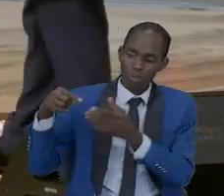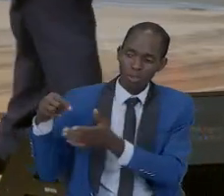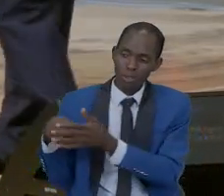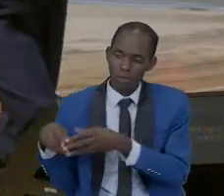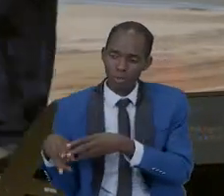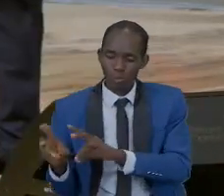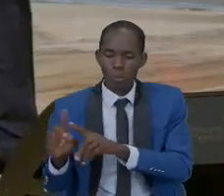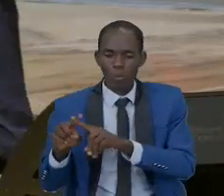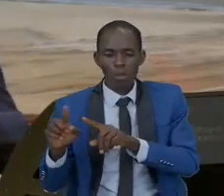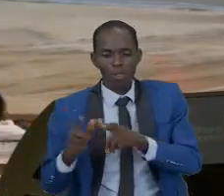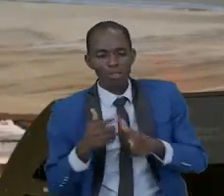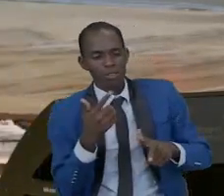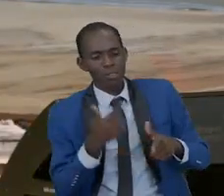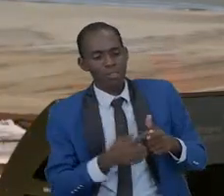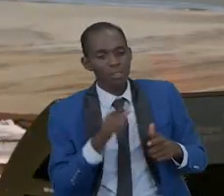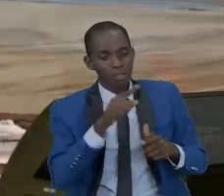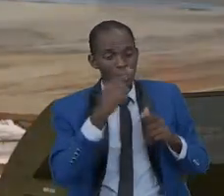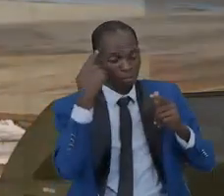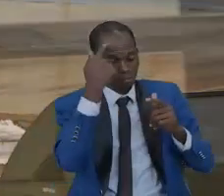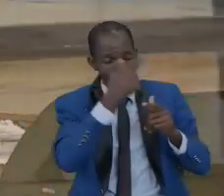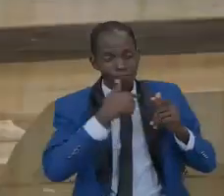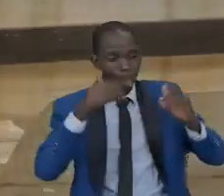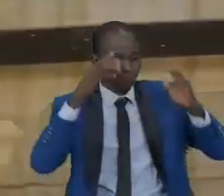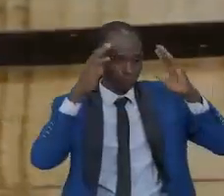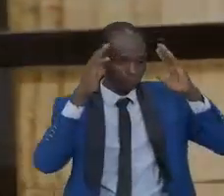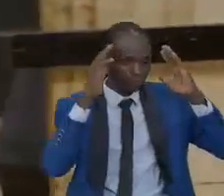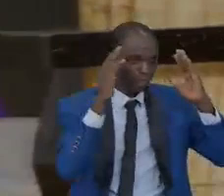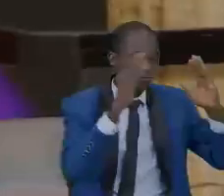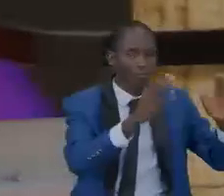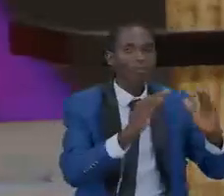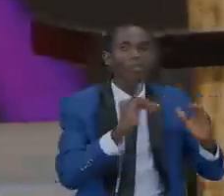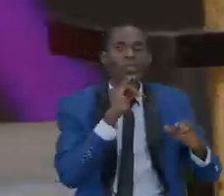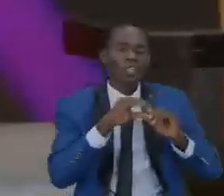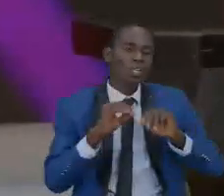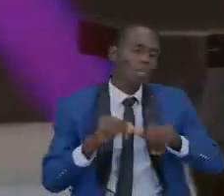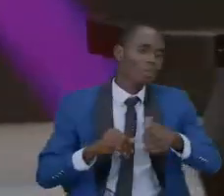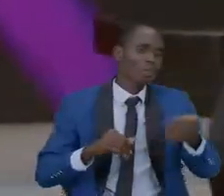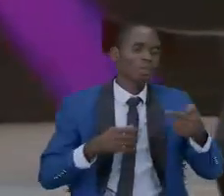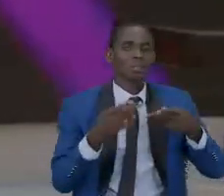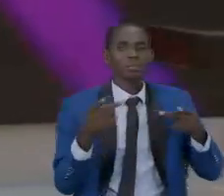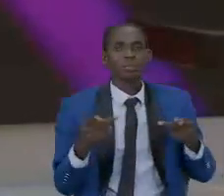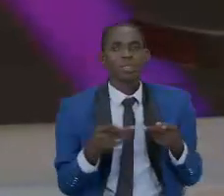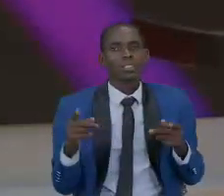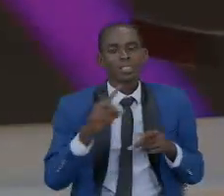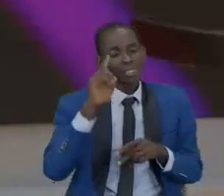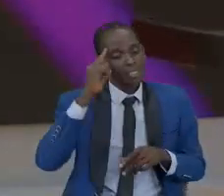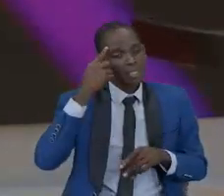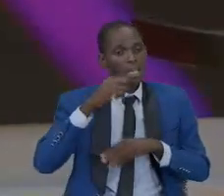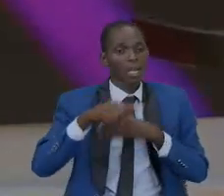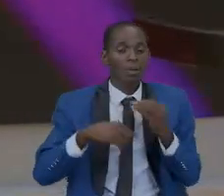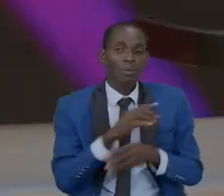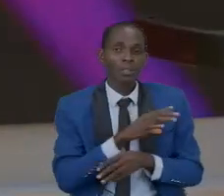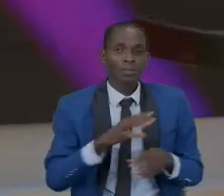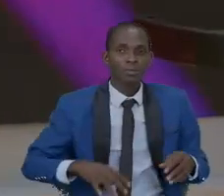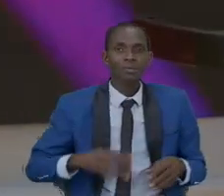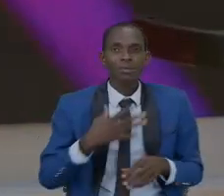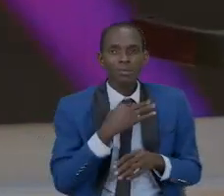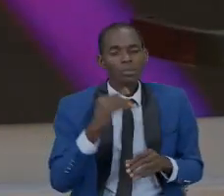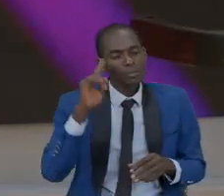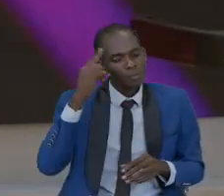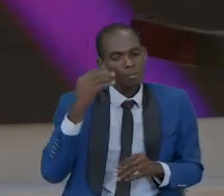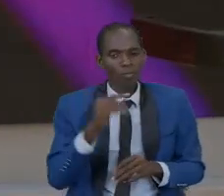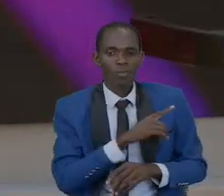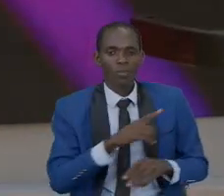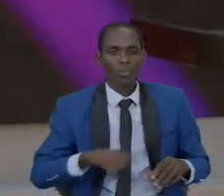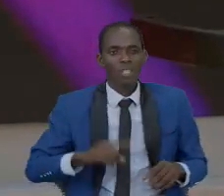but then their Direction in their mind is another Direction they think about Christ and the thinking of the